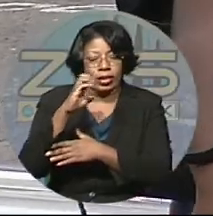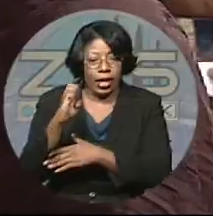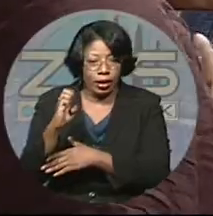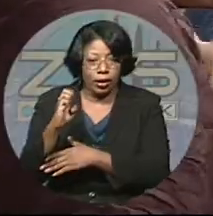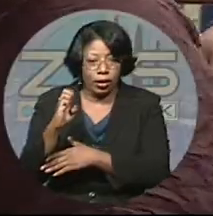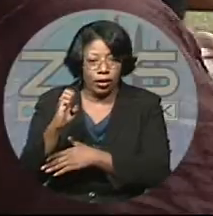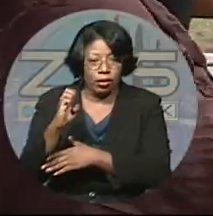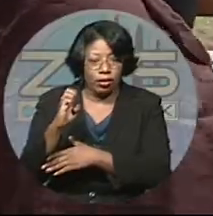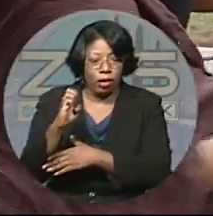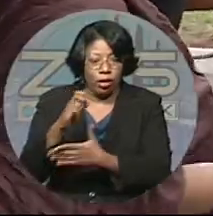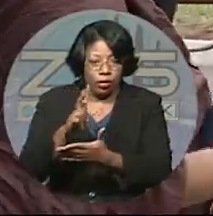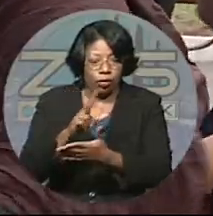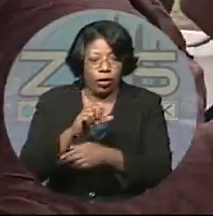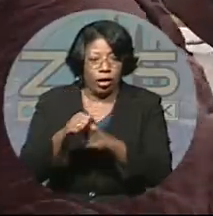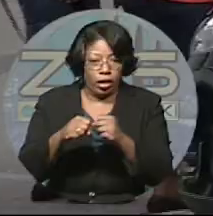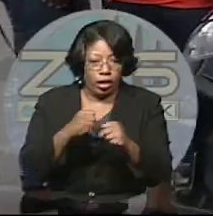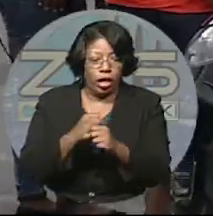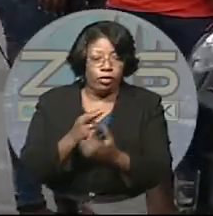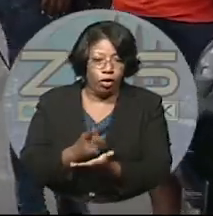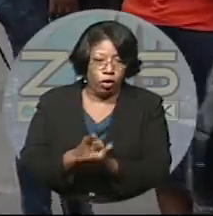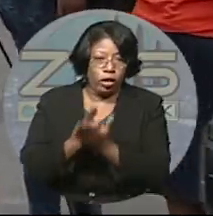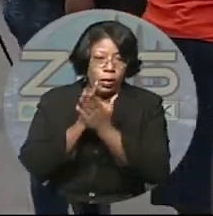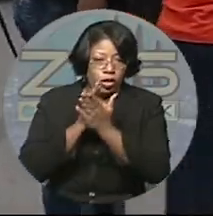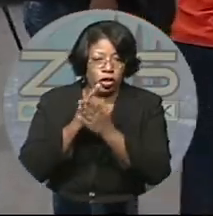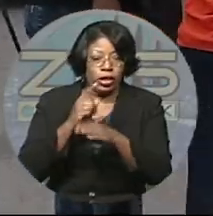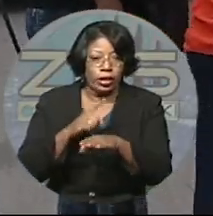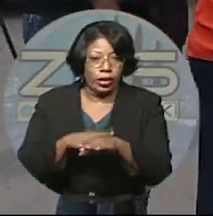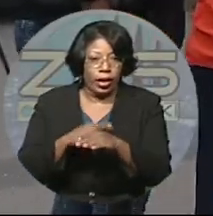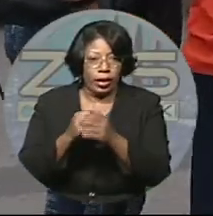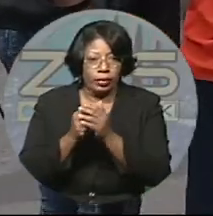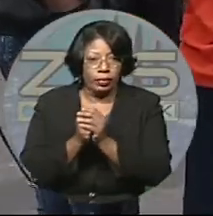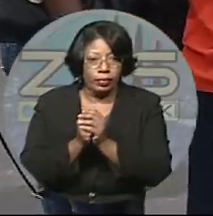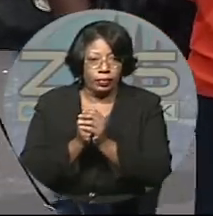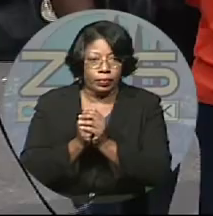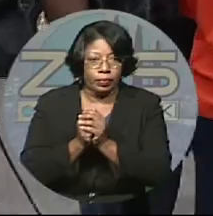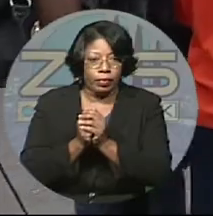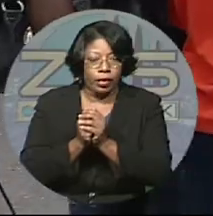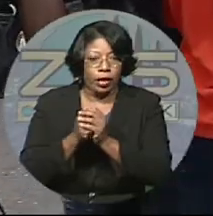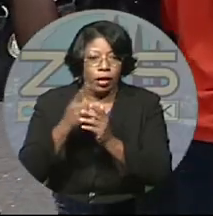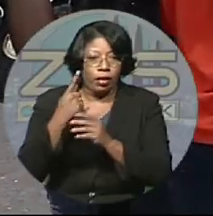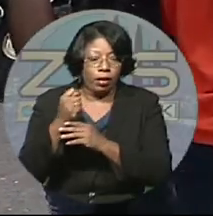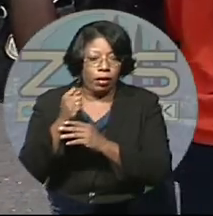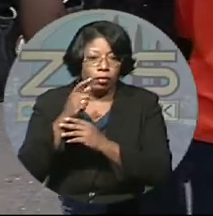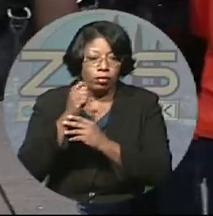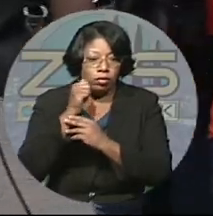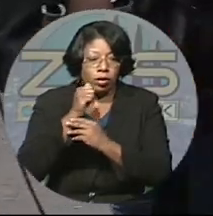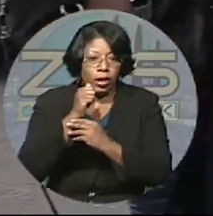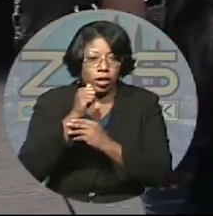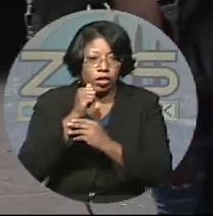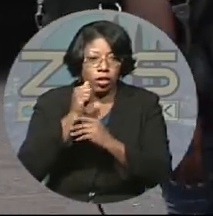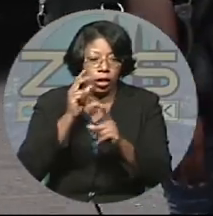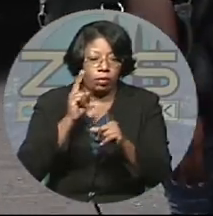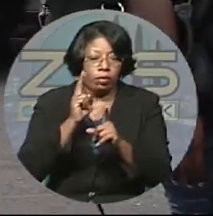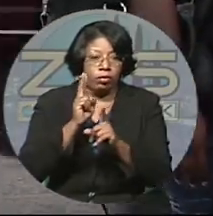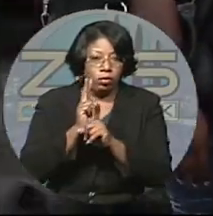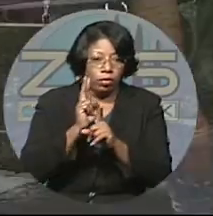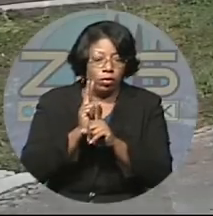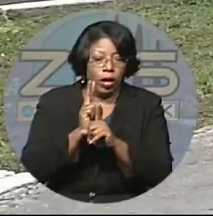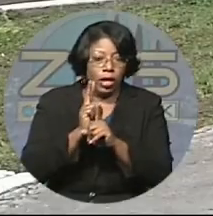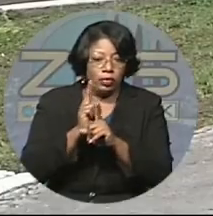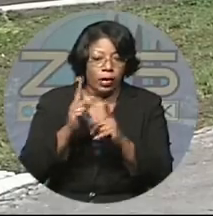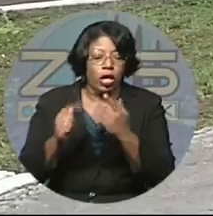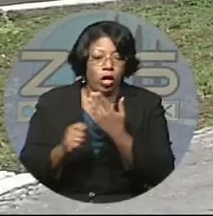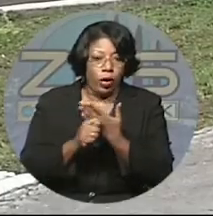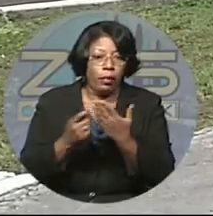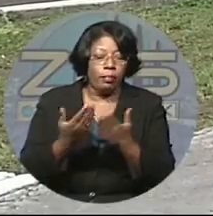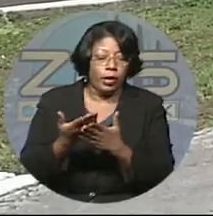relatives of the convict and the victim clashed, with the victim alleging that she had been threatened, prompting the police to intervene. Now,